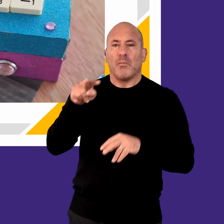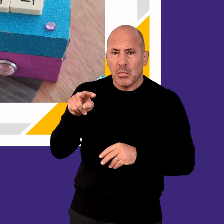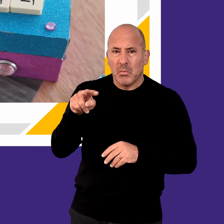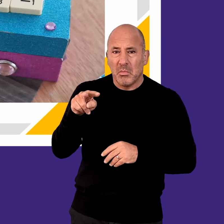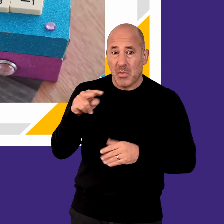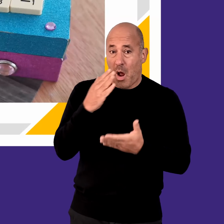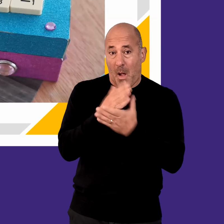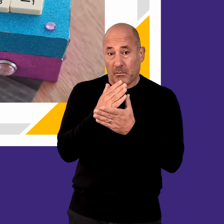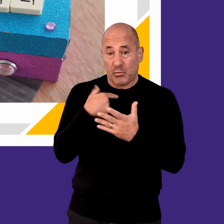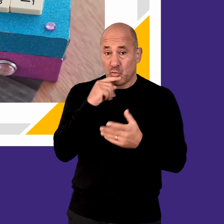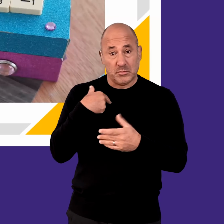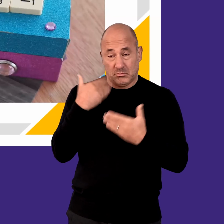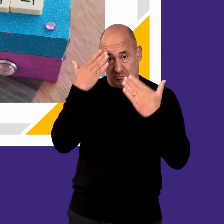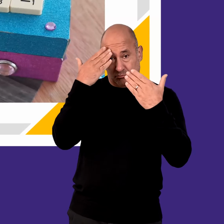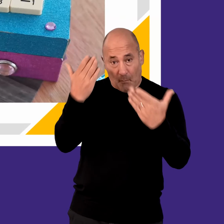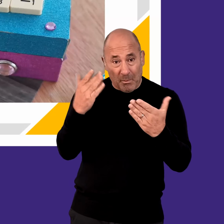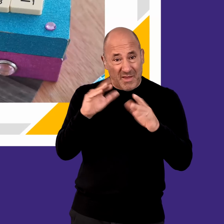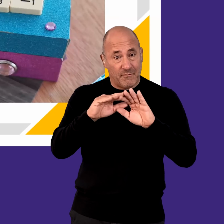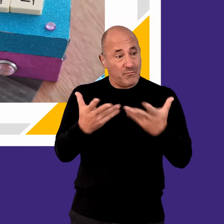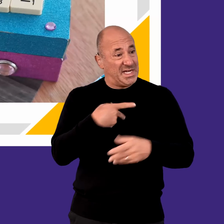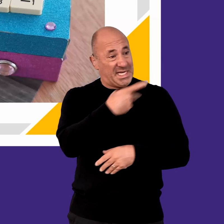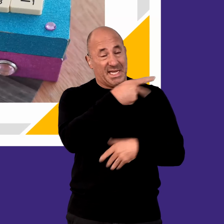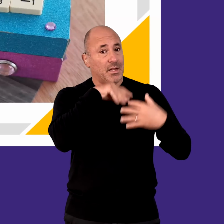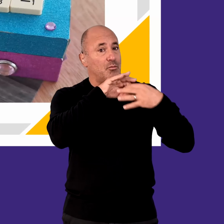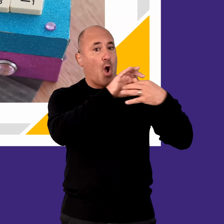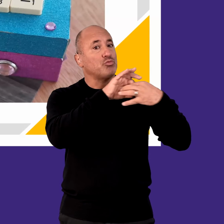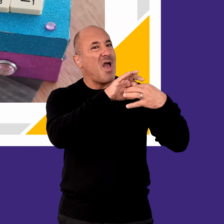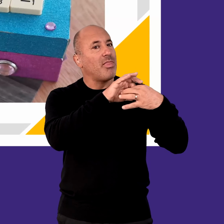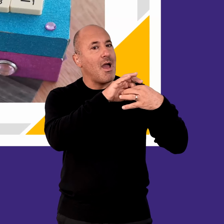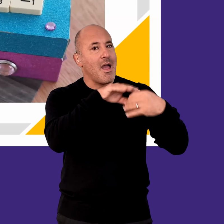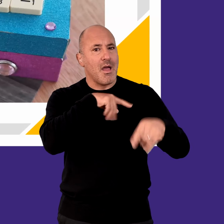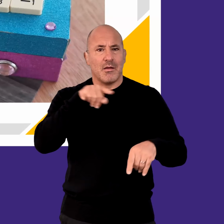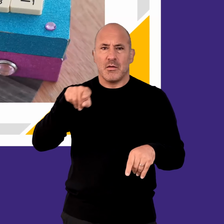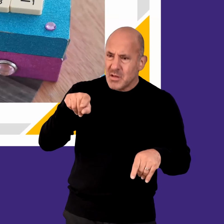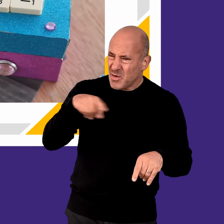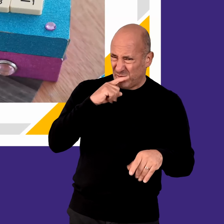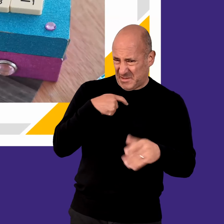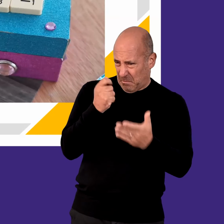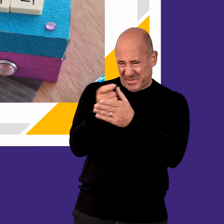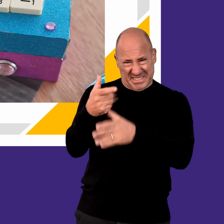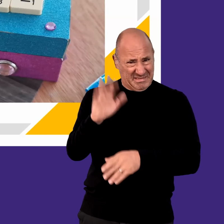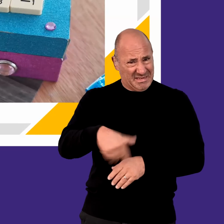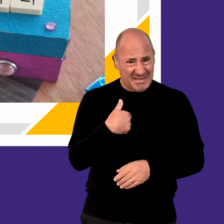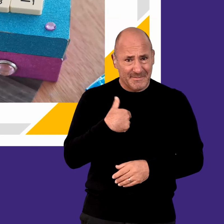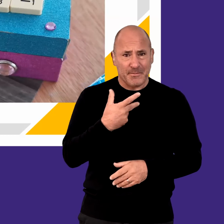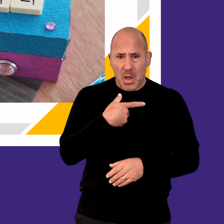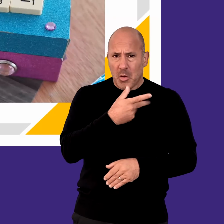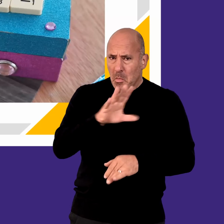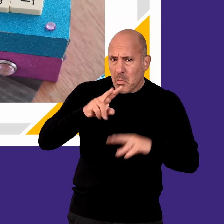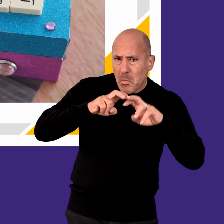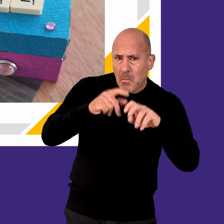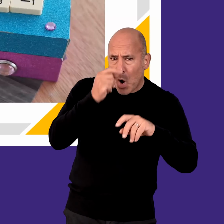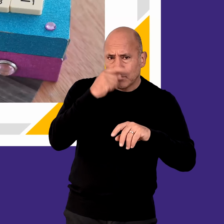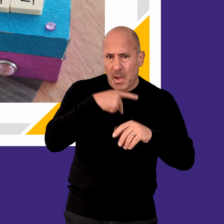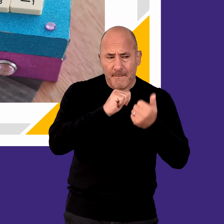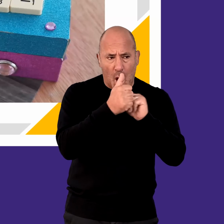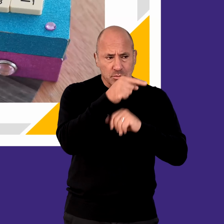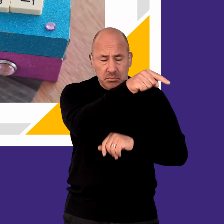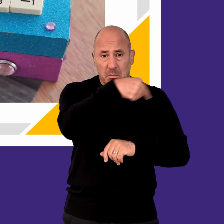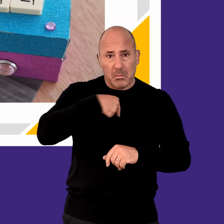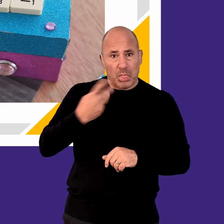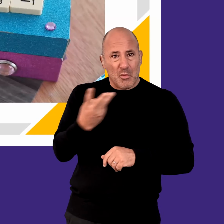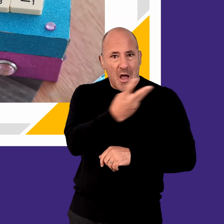transformation programme, something previously I probably wouldn't even have heard about and definitely not considered bidding for. So we